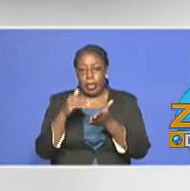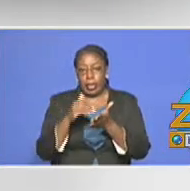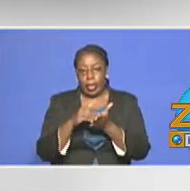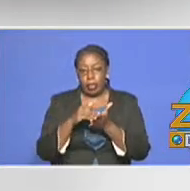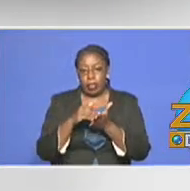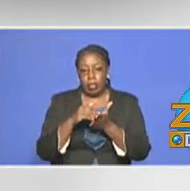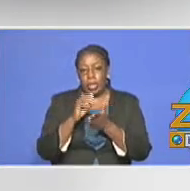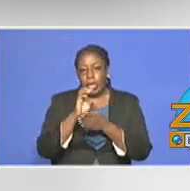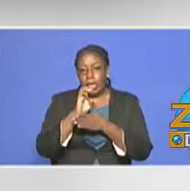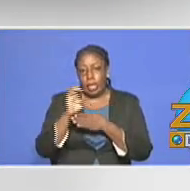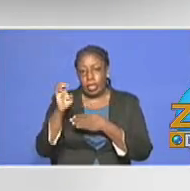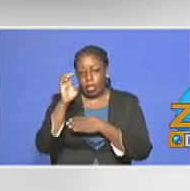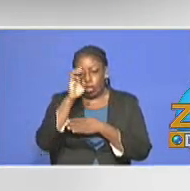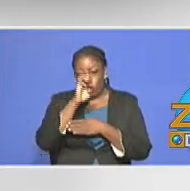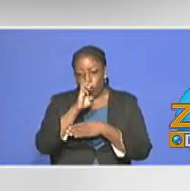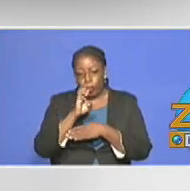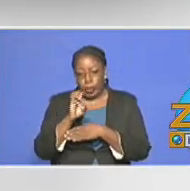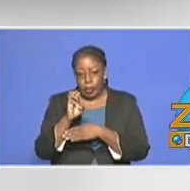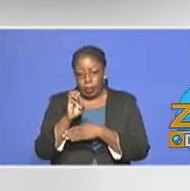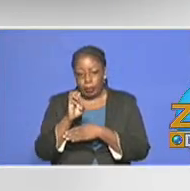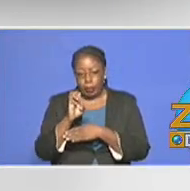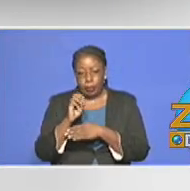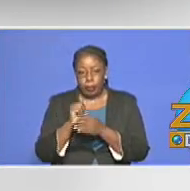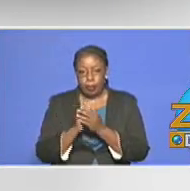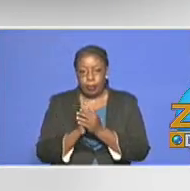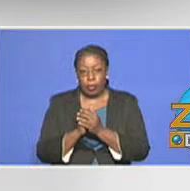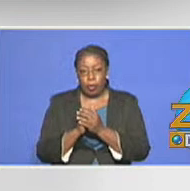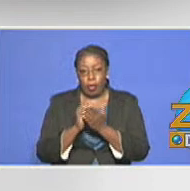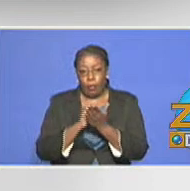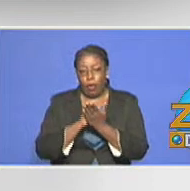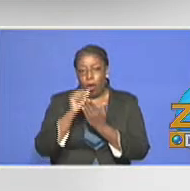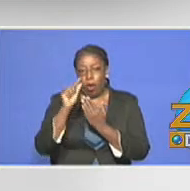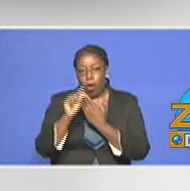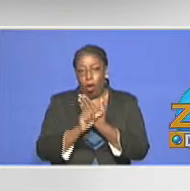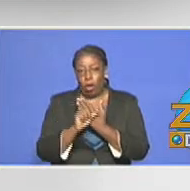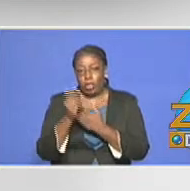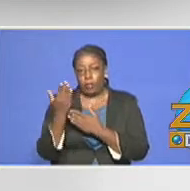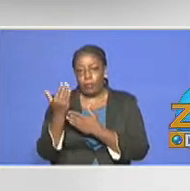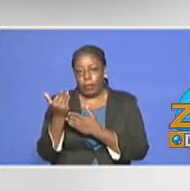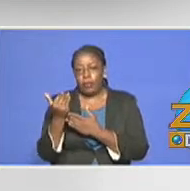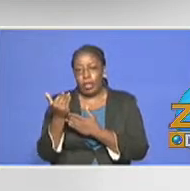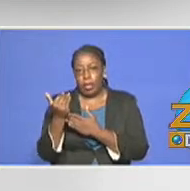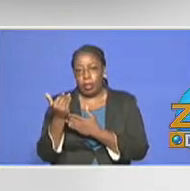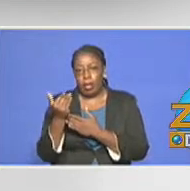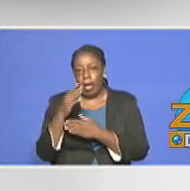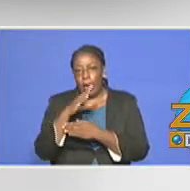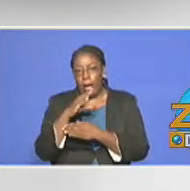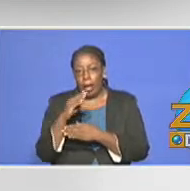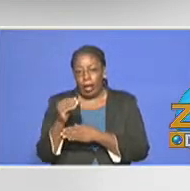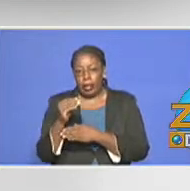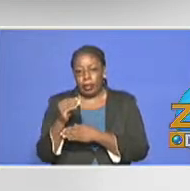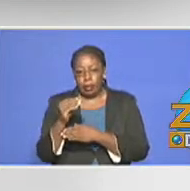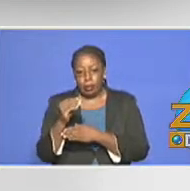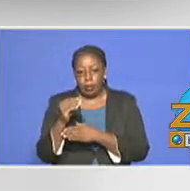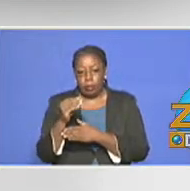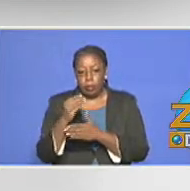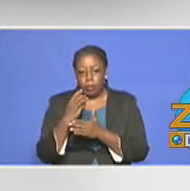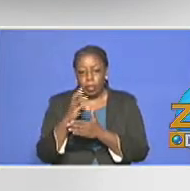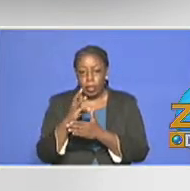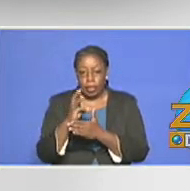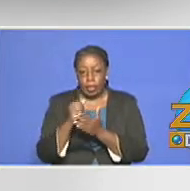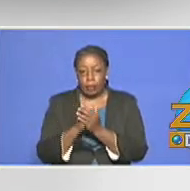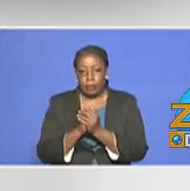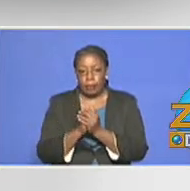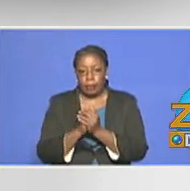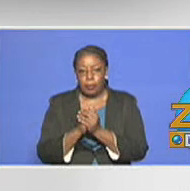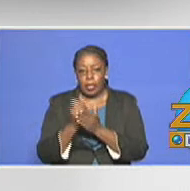club BC Mega out of Serbia on August 13th and 15th at the Atlantis Paradise Island Resort, the program's first foreign tour